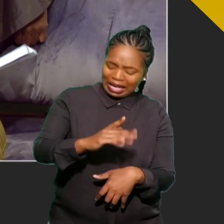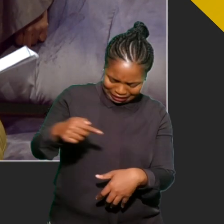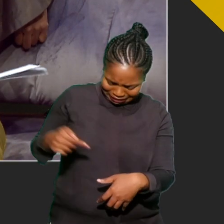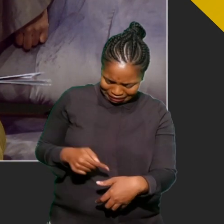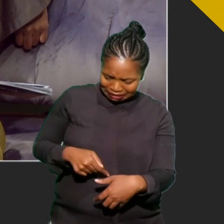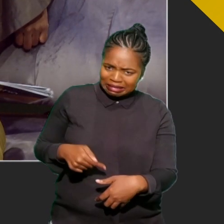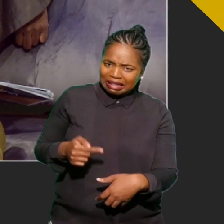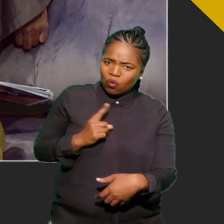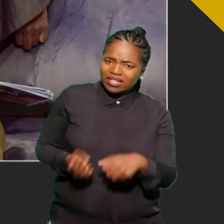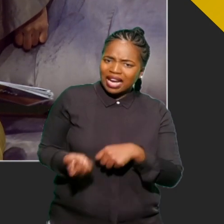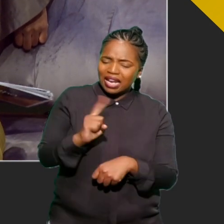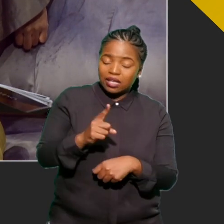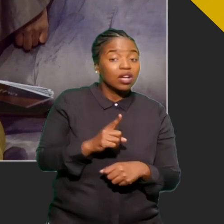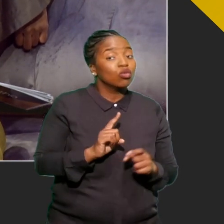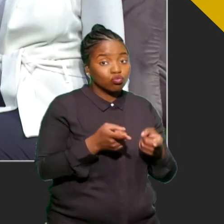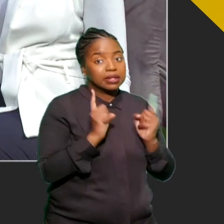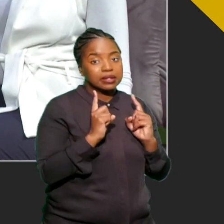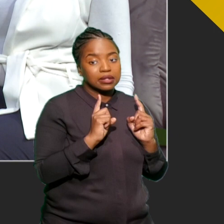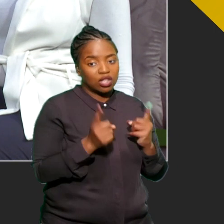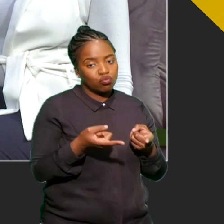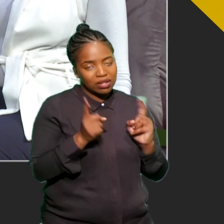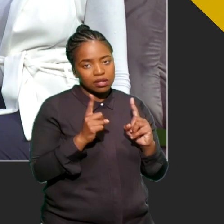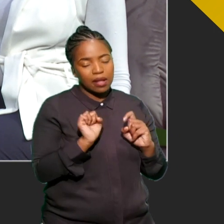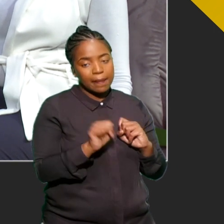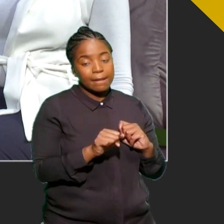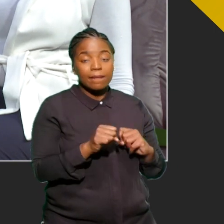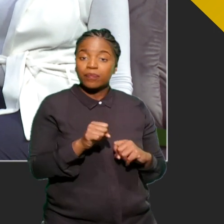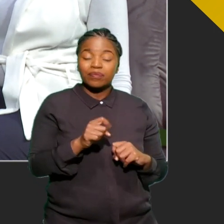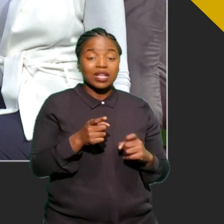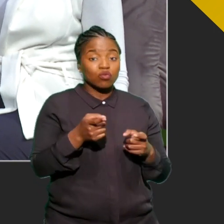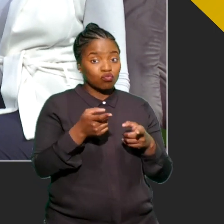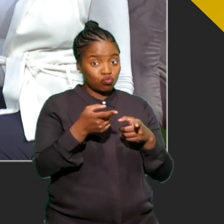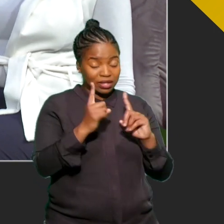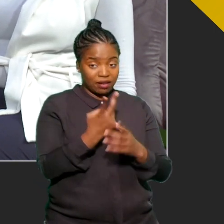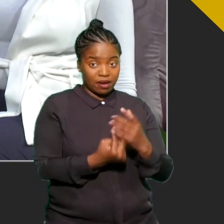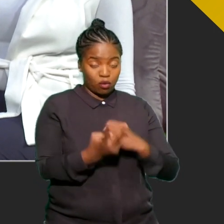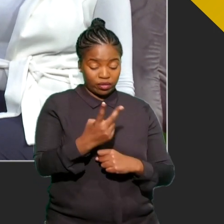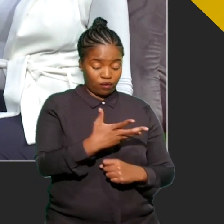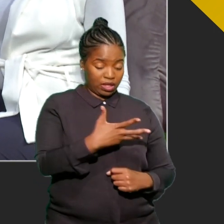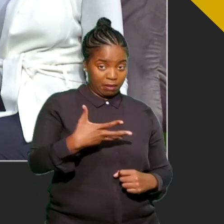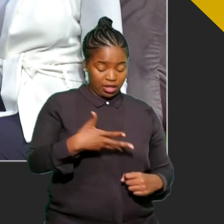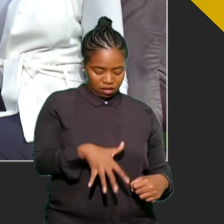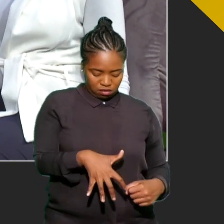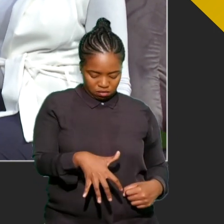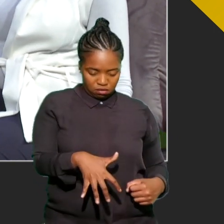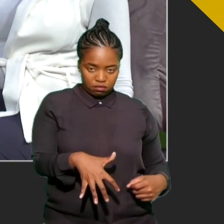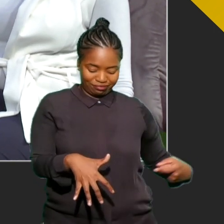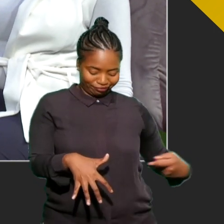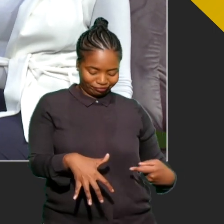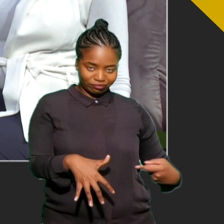that? Yeah, it's a risk. Is it a risk? Yeah. Is it a risk for the mom? Can also, it's a risk for both. Yeah, sure. Yeah, because you can also